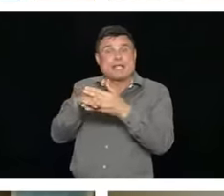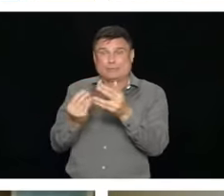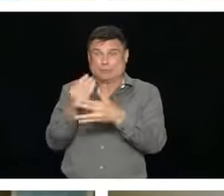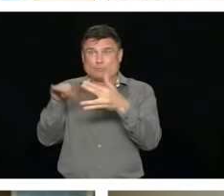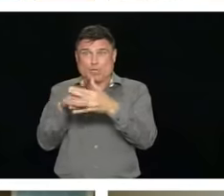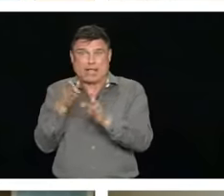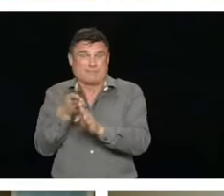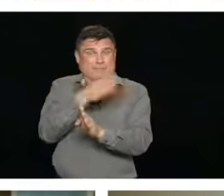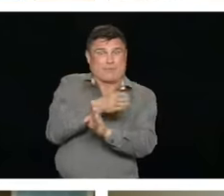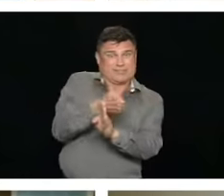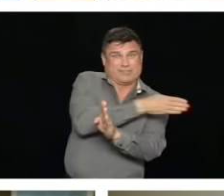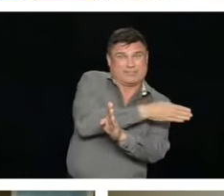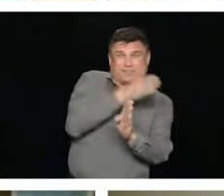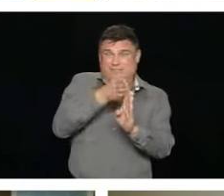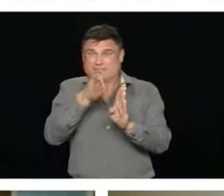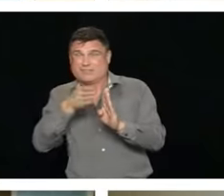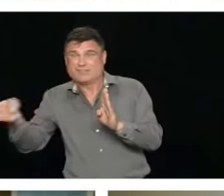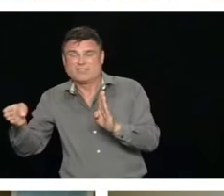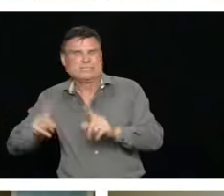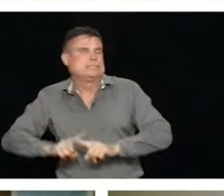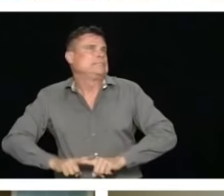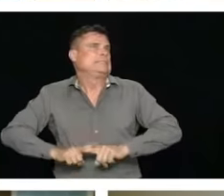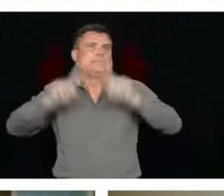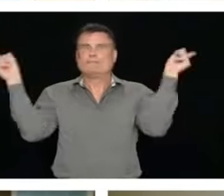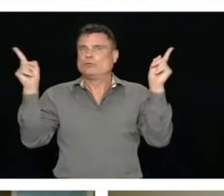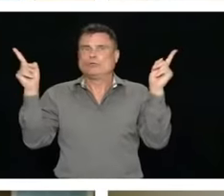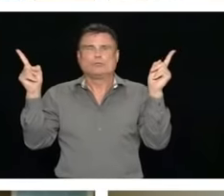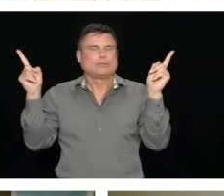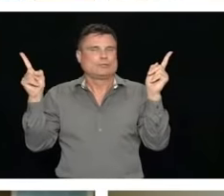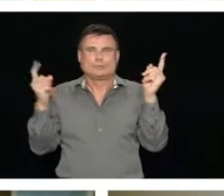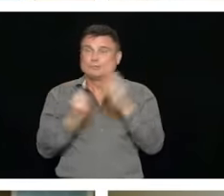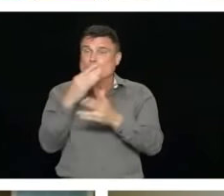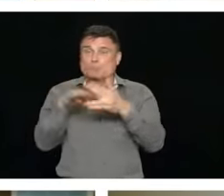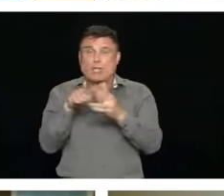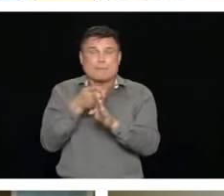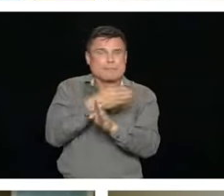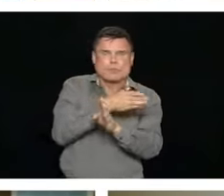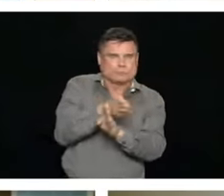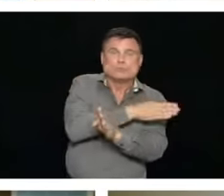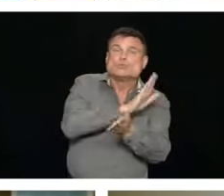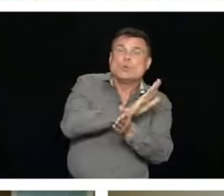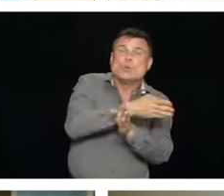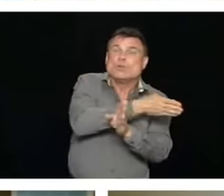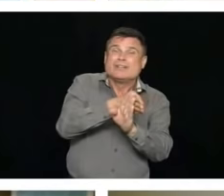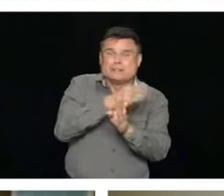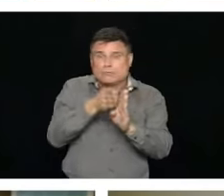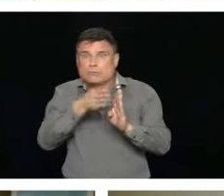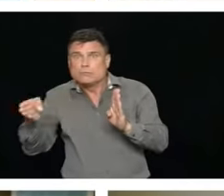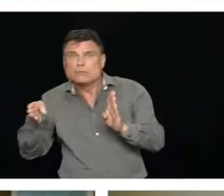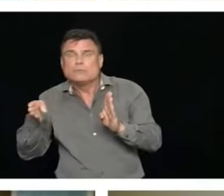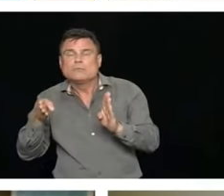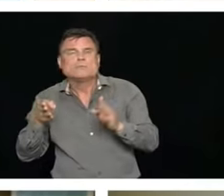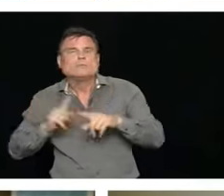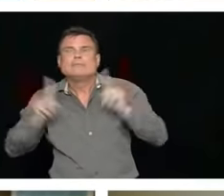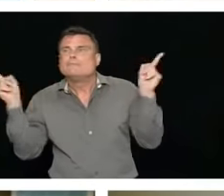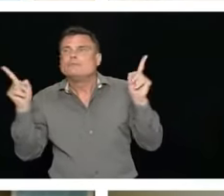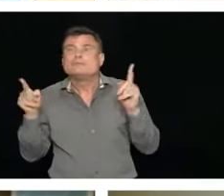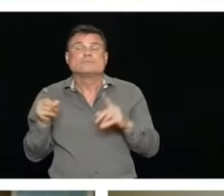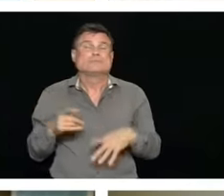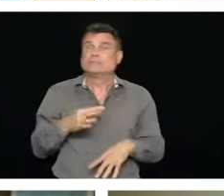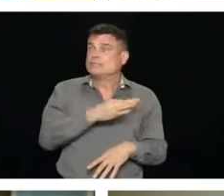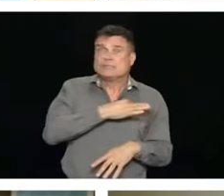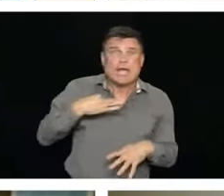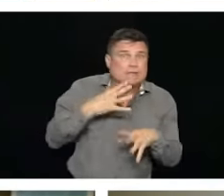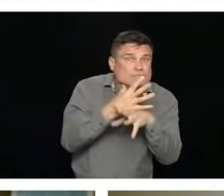has to keep students and staff safe. And so I want to thank people again for taking the time tonight. I look